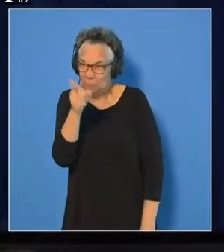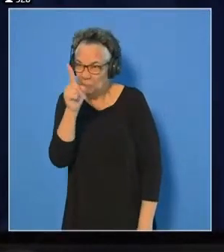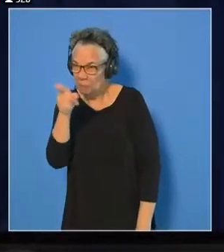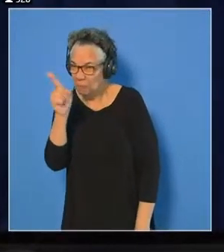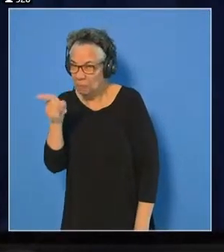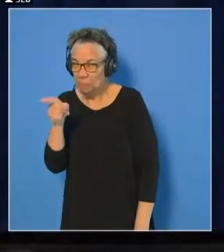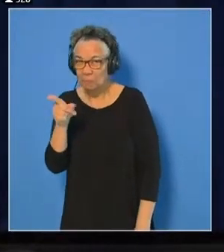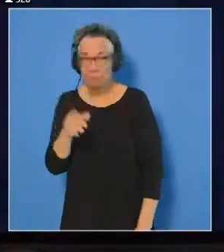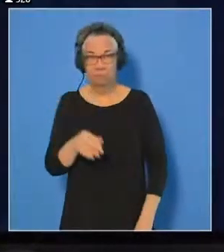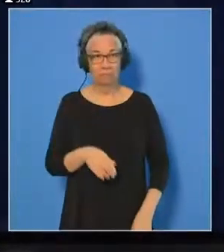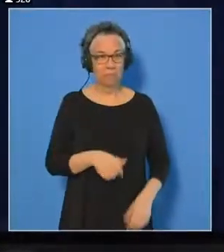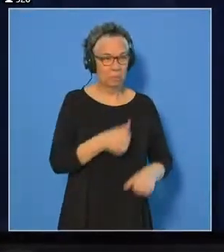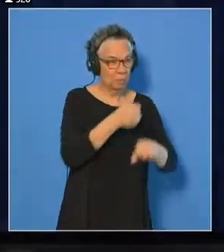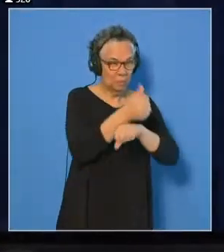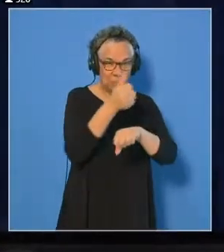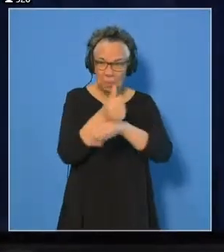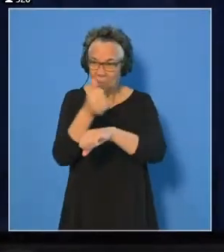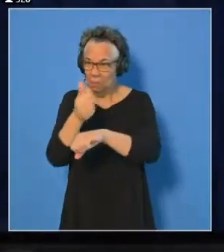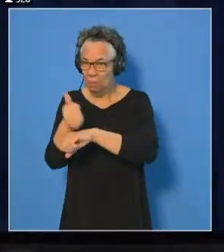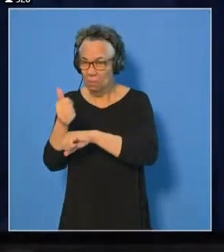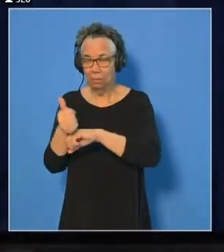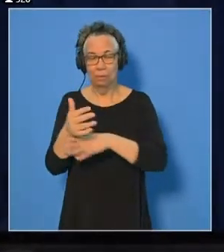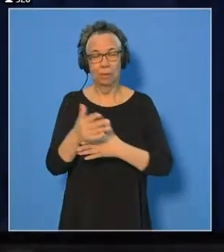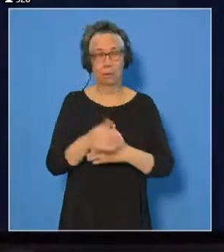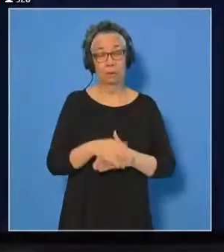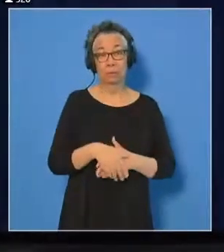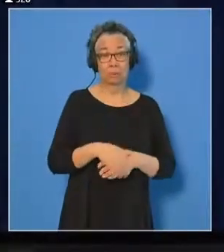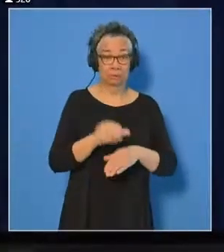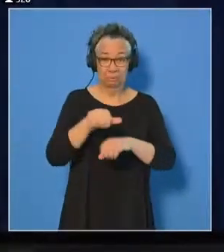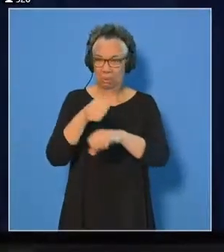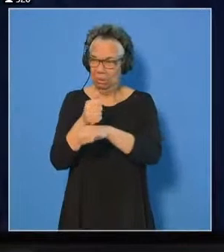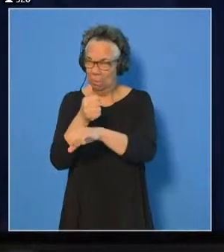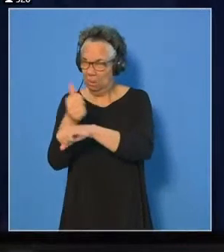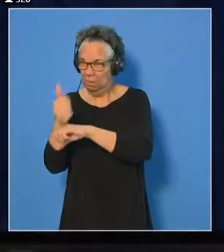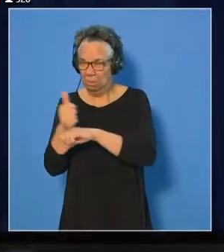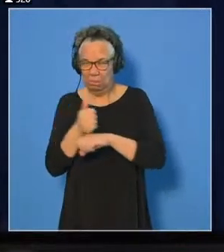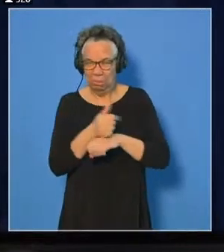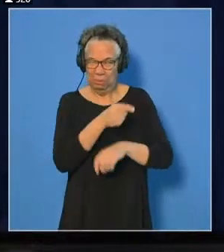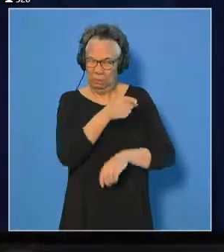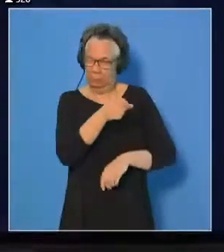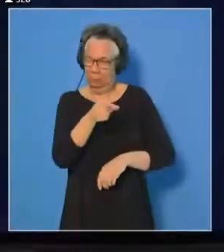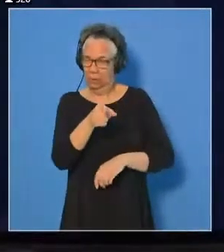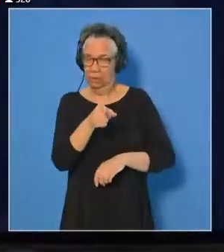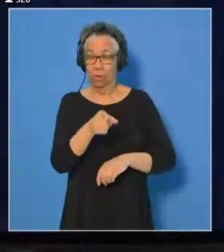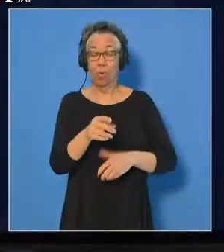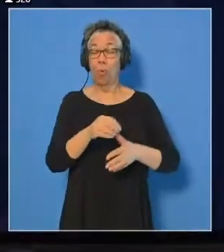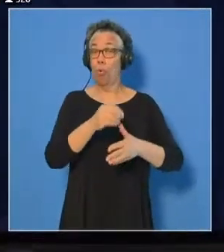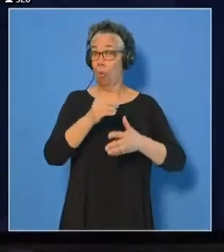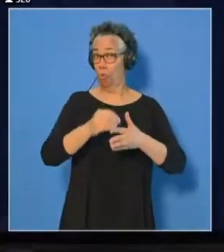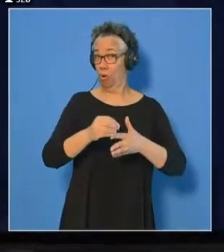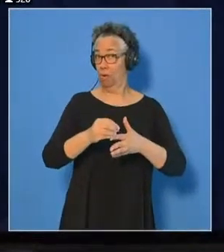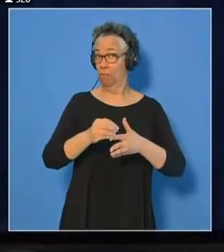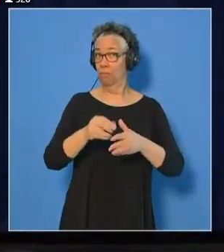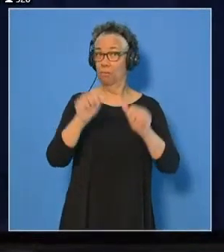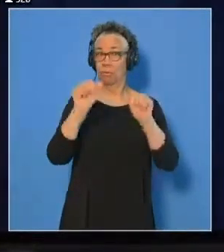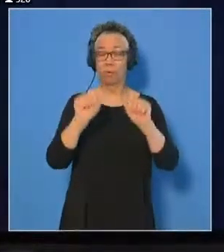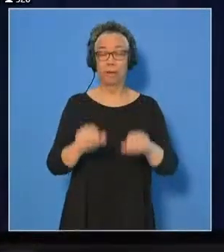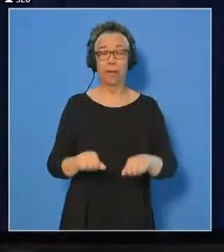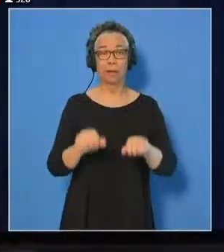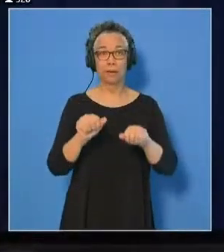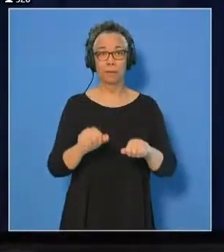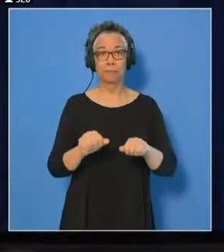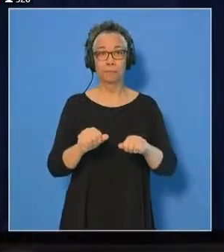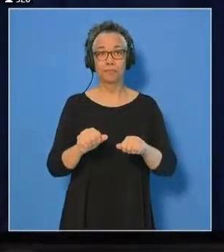Today, as some have done, we can seek to assign blame. Or today, we can do as some have sought to do,